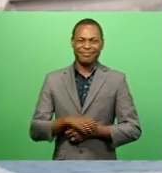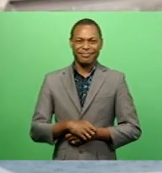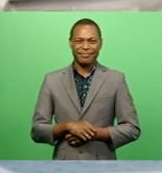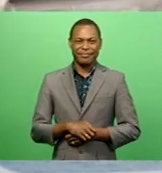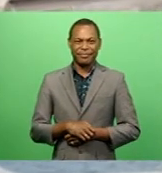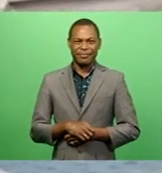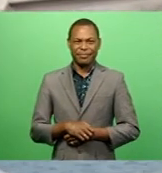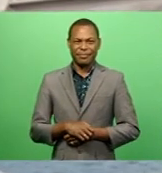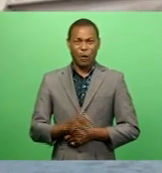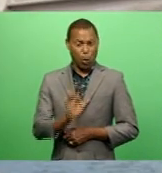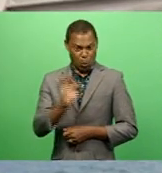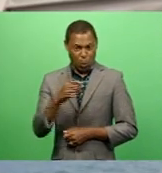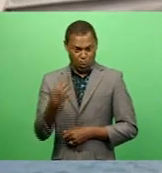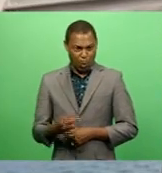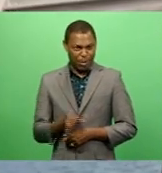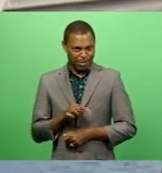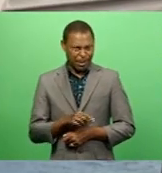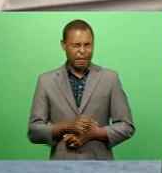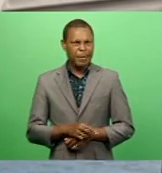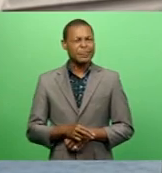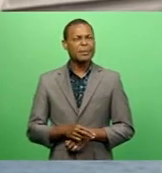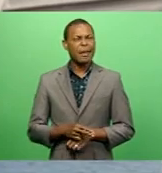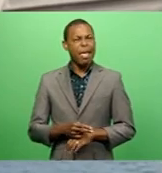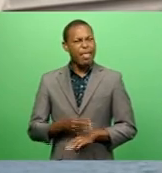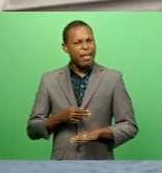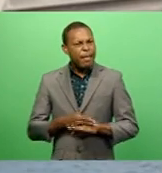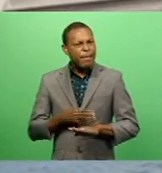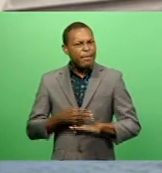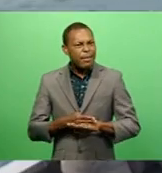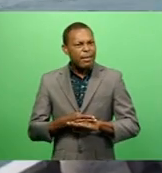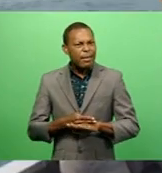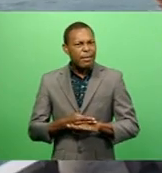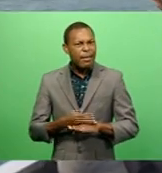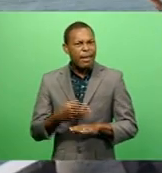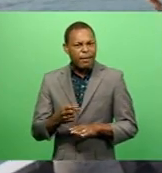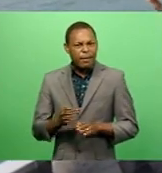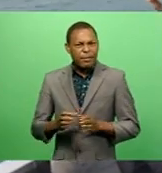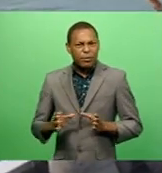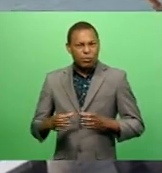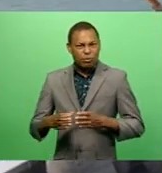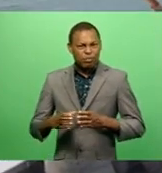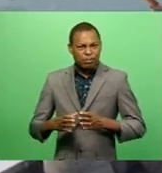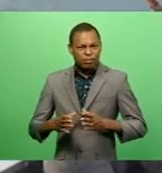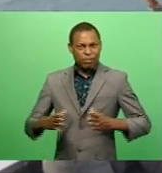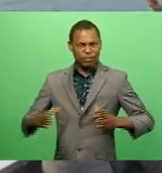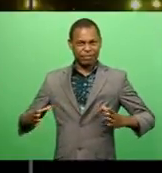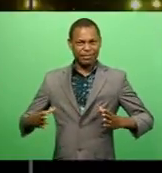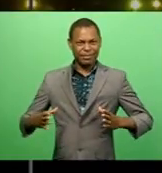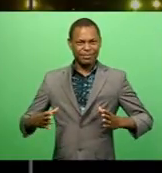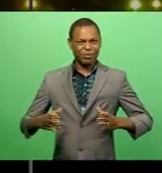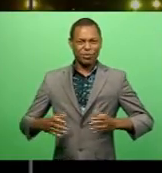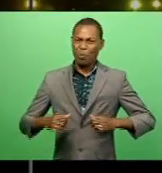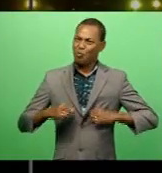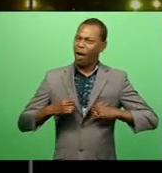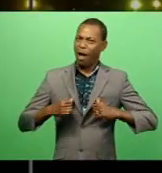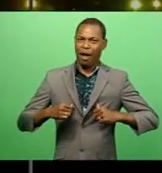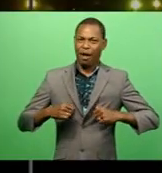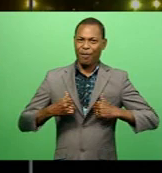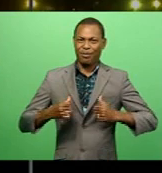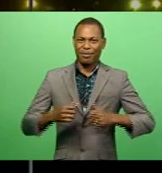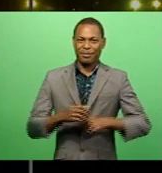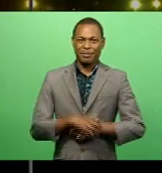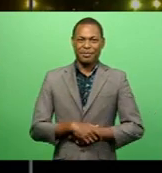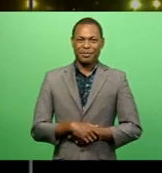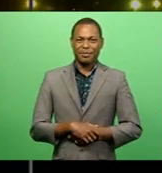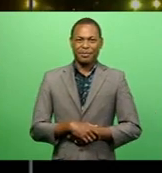even seeing that the Navy has a Navy band now makes me proud. The